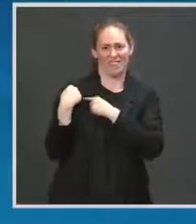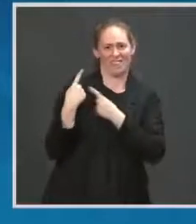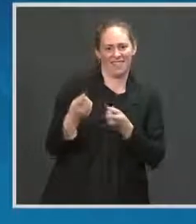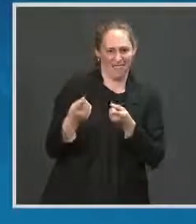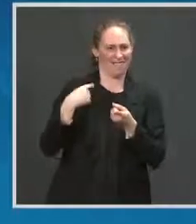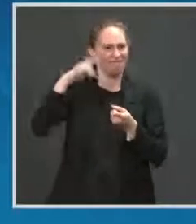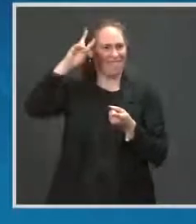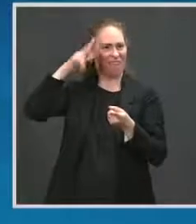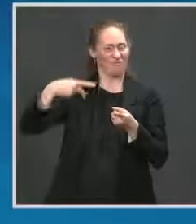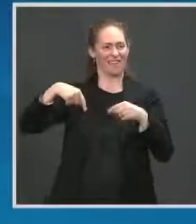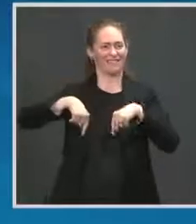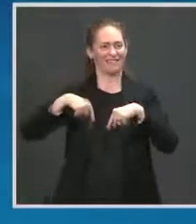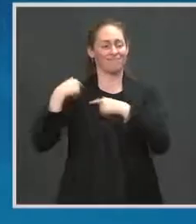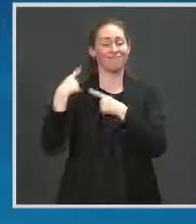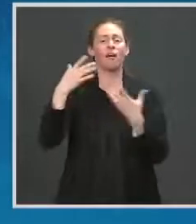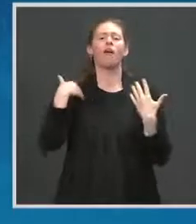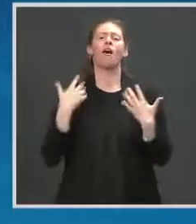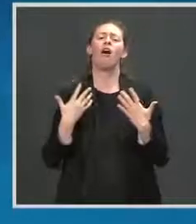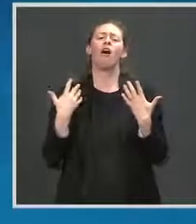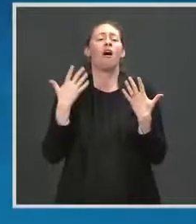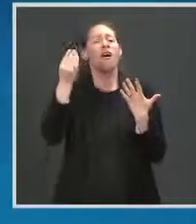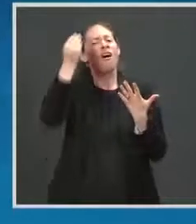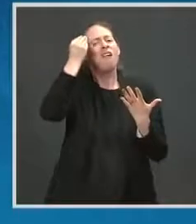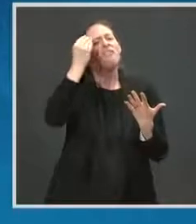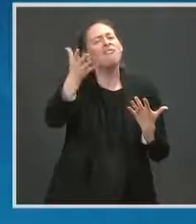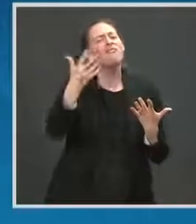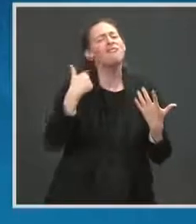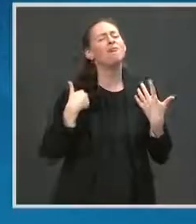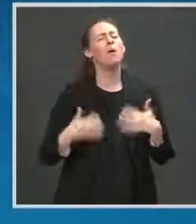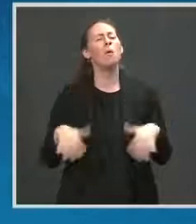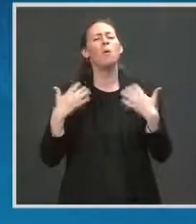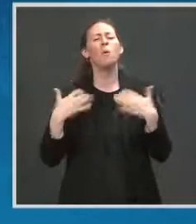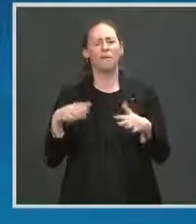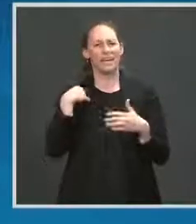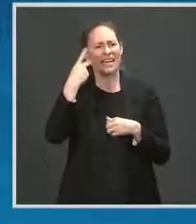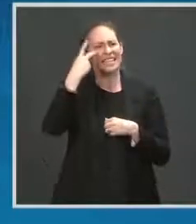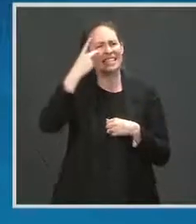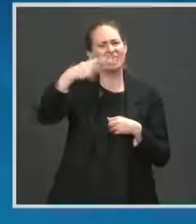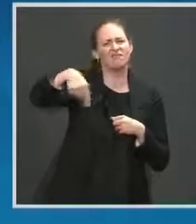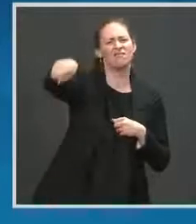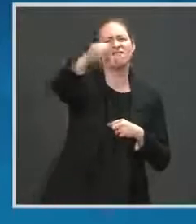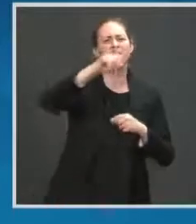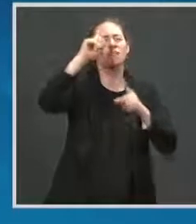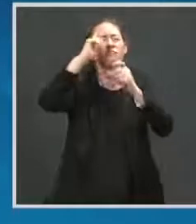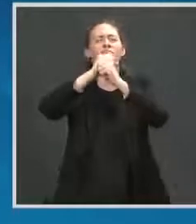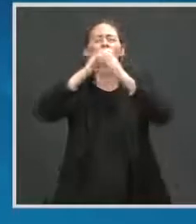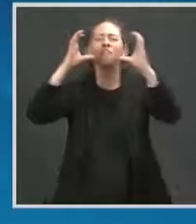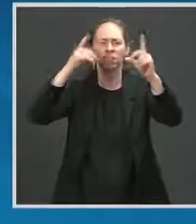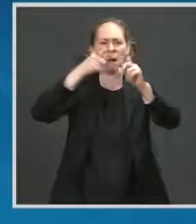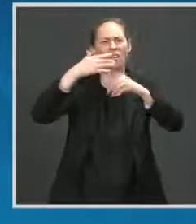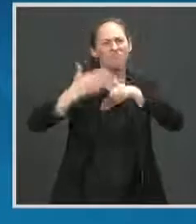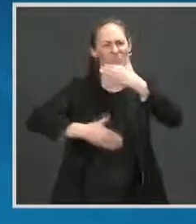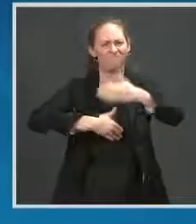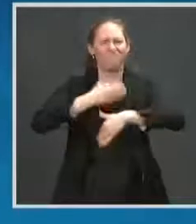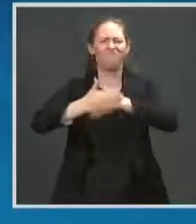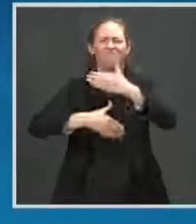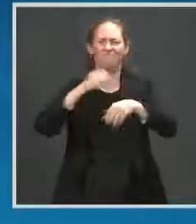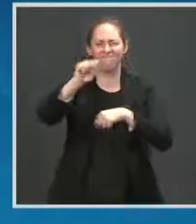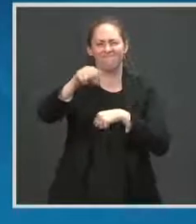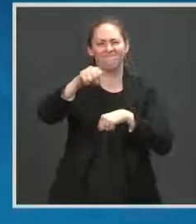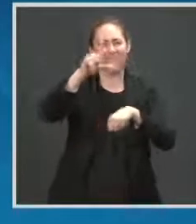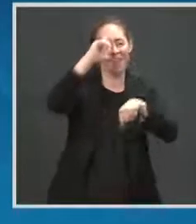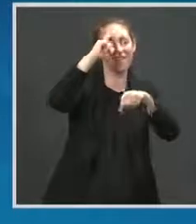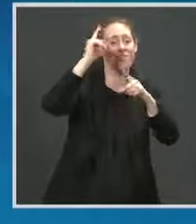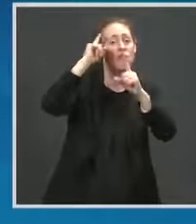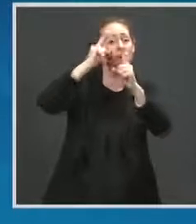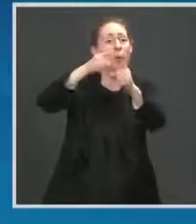And folks, we have seen American aspiration at work. We set a goal to get